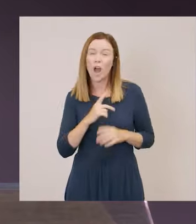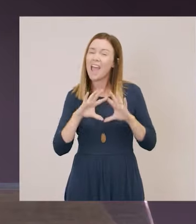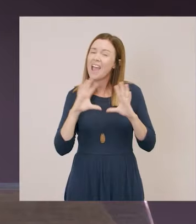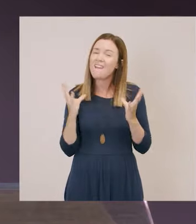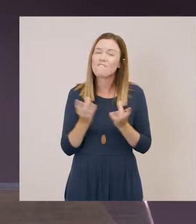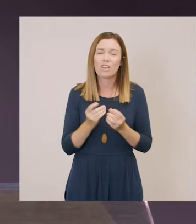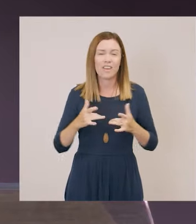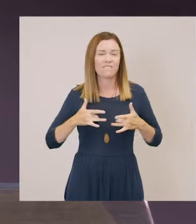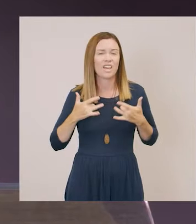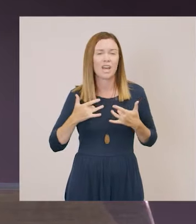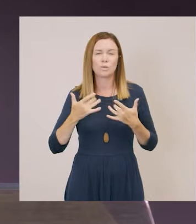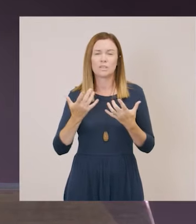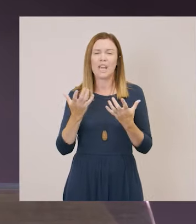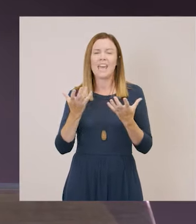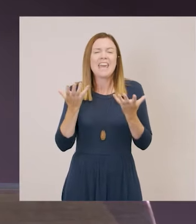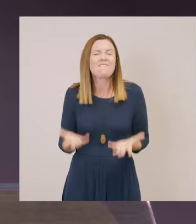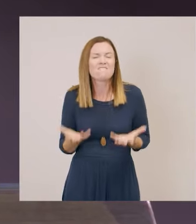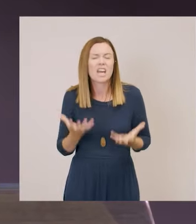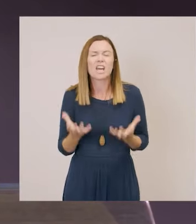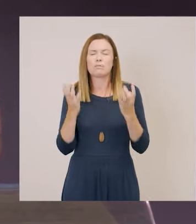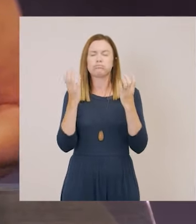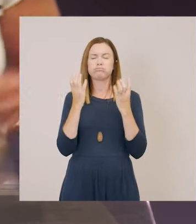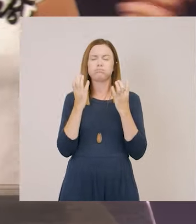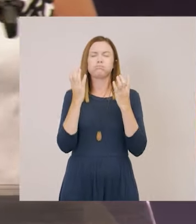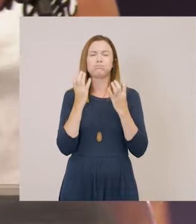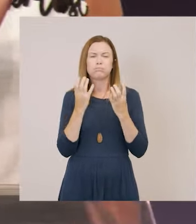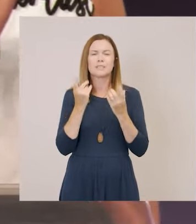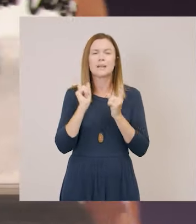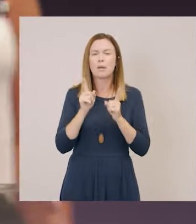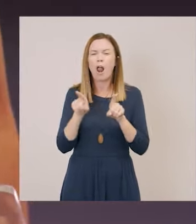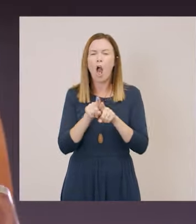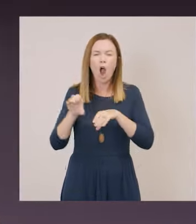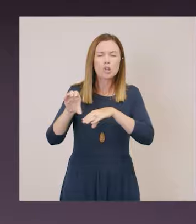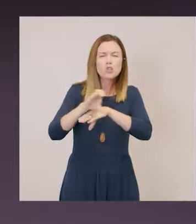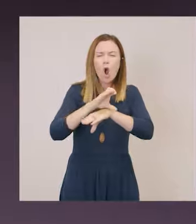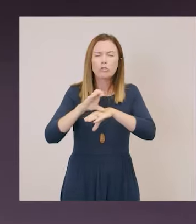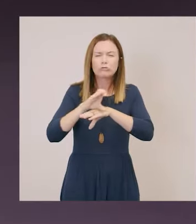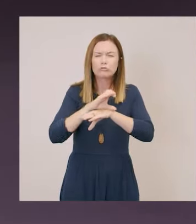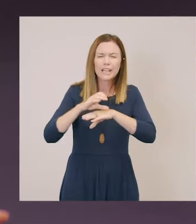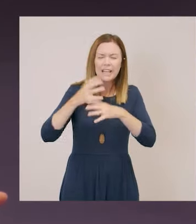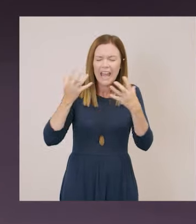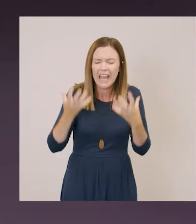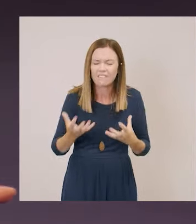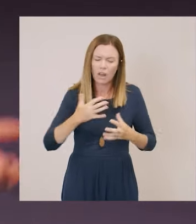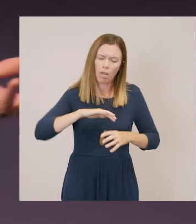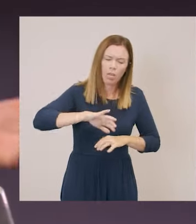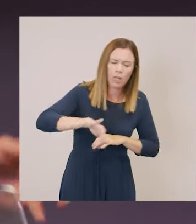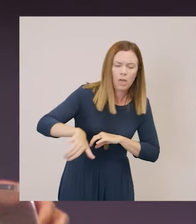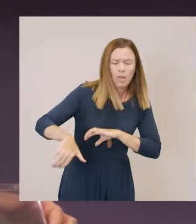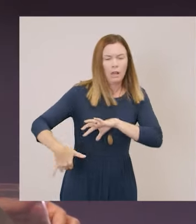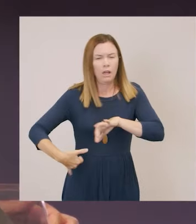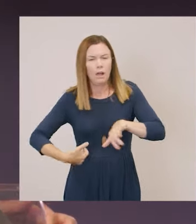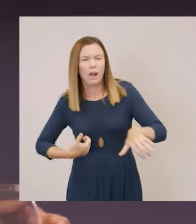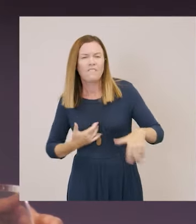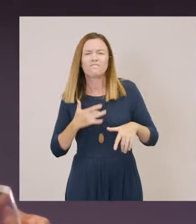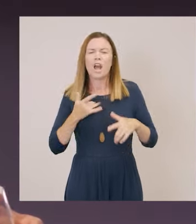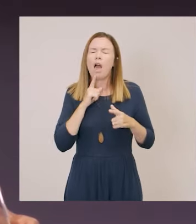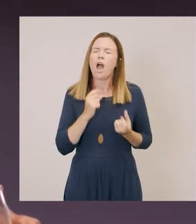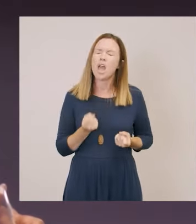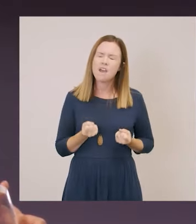feels so heavy. That's why it feels often like we're wading through concrete. Really does. It's why we feel like giving